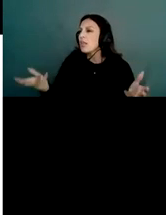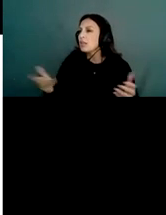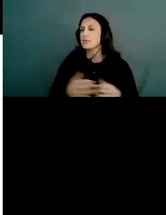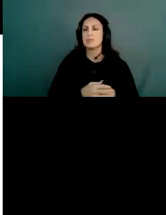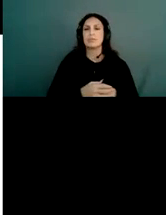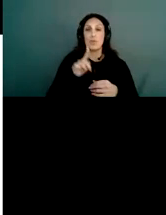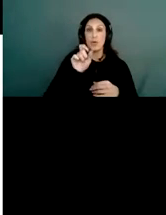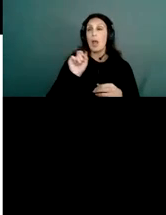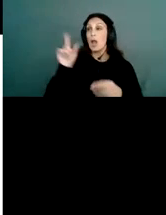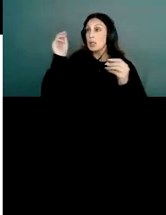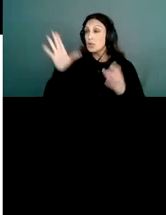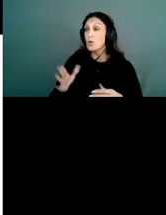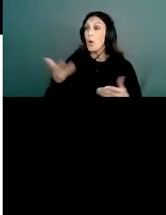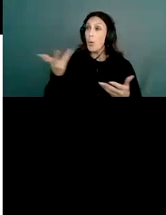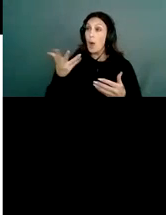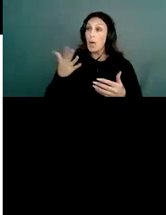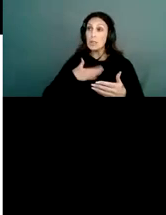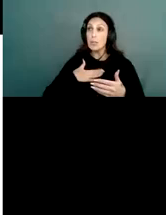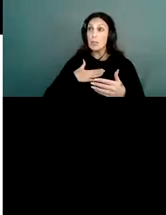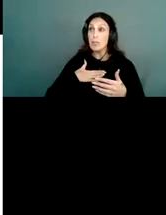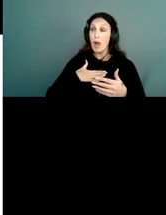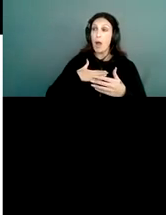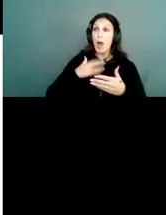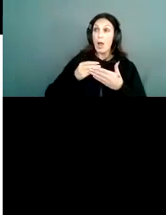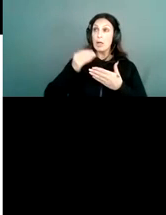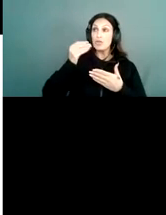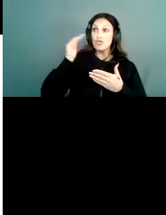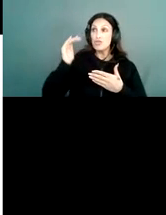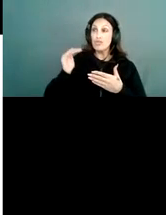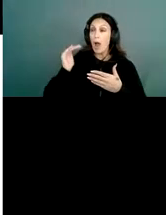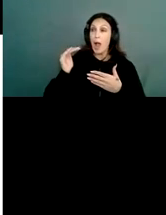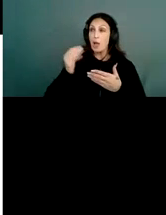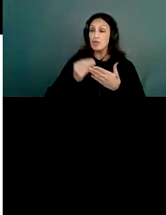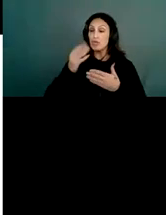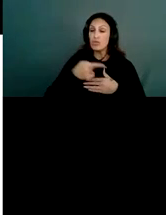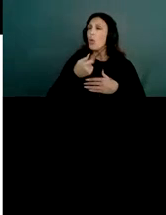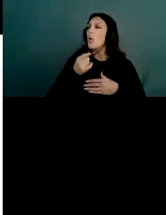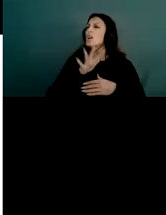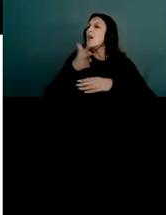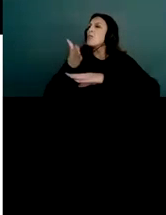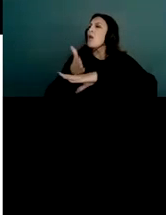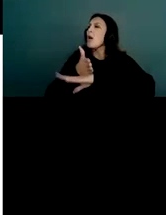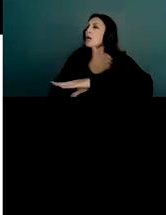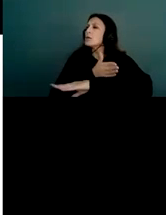progress? Are they working above, in, or below their current grade level?